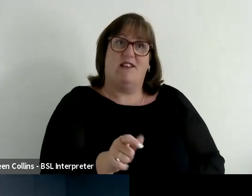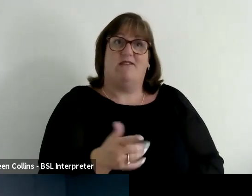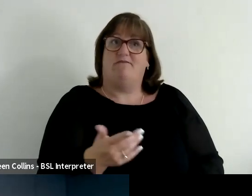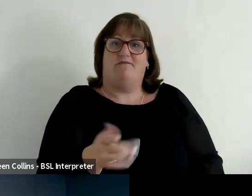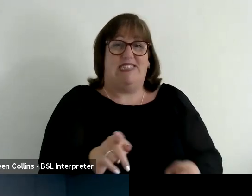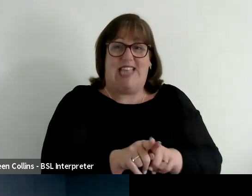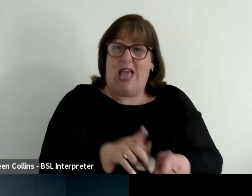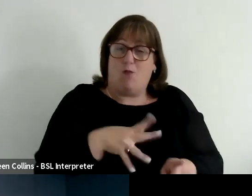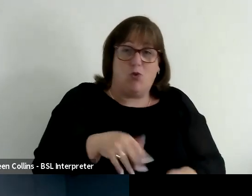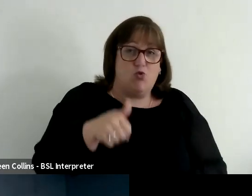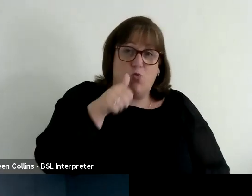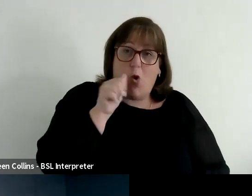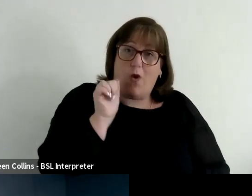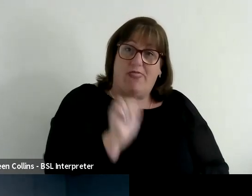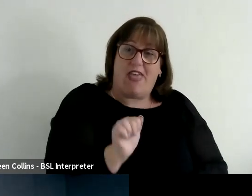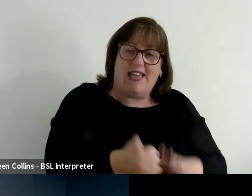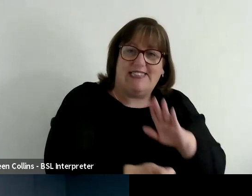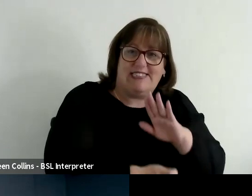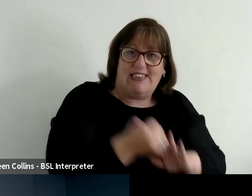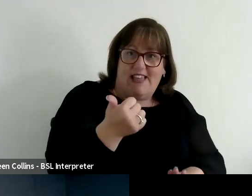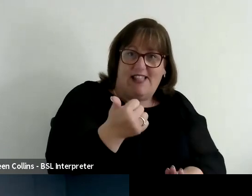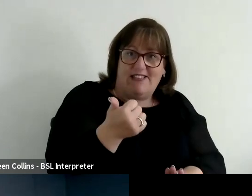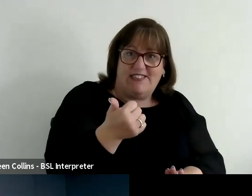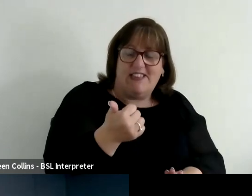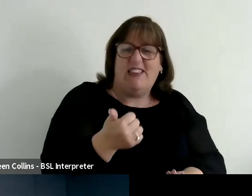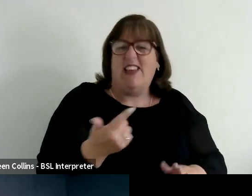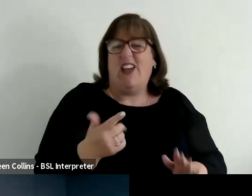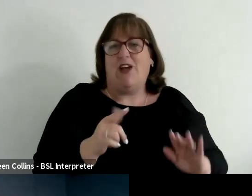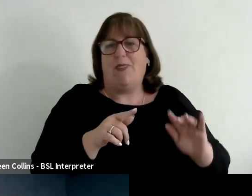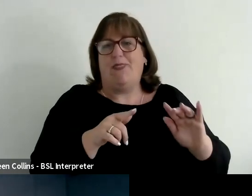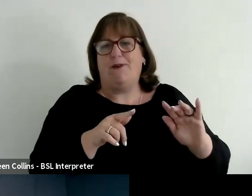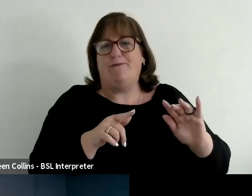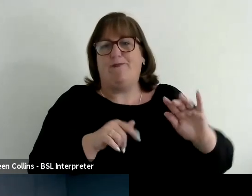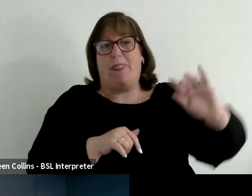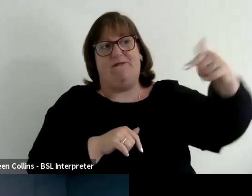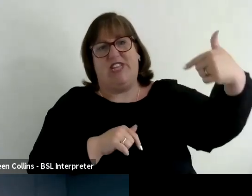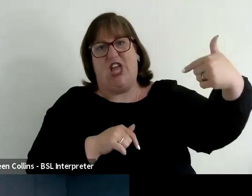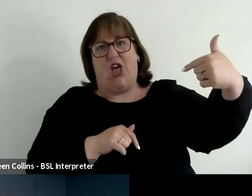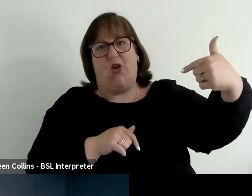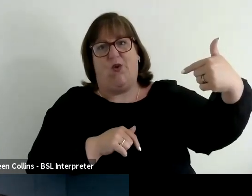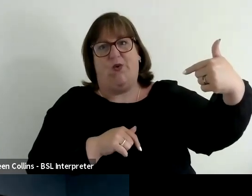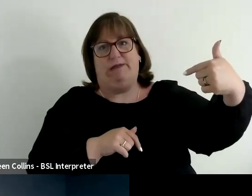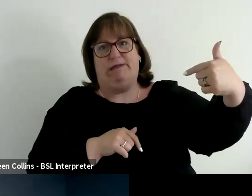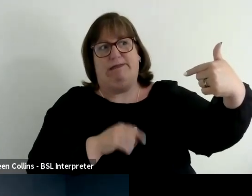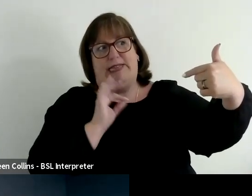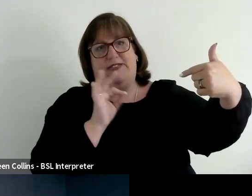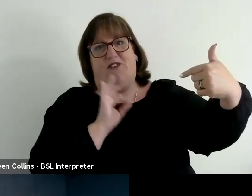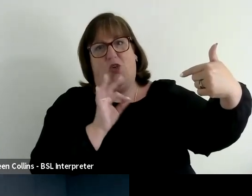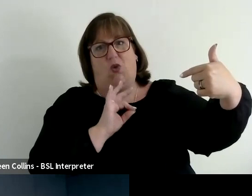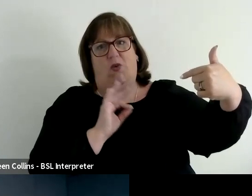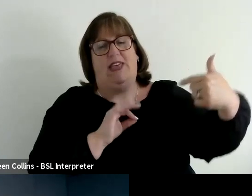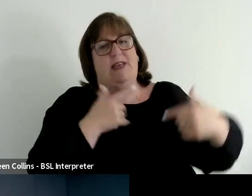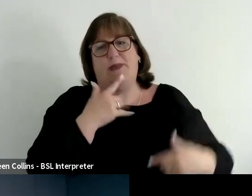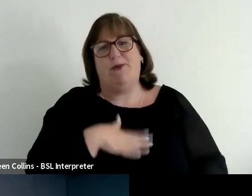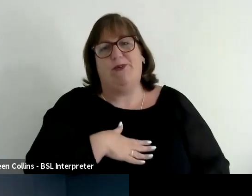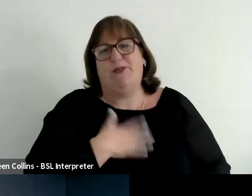So, particularly doing the video interview, which a lot of people, especially people of my age, tend to dislike. A